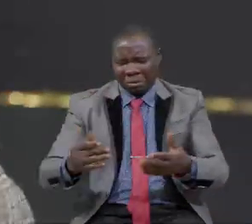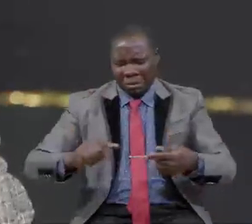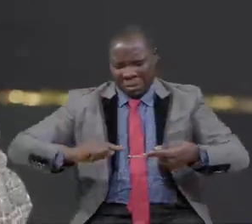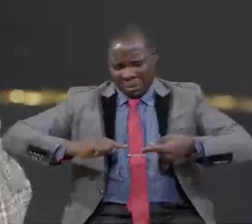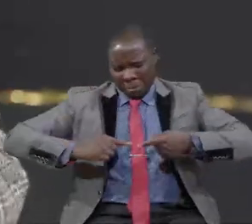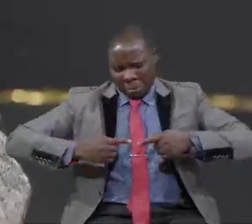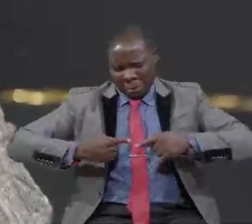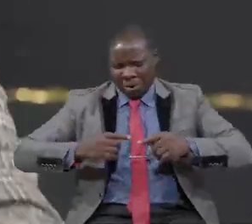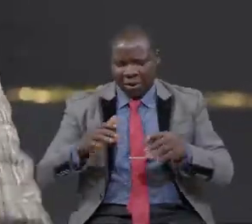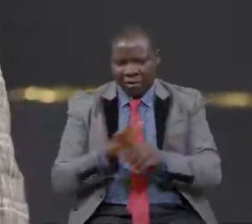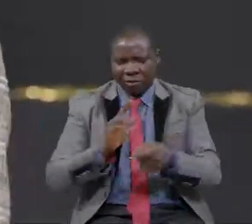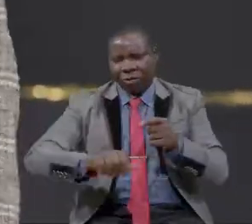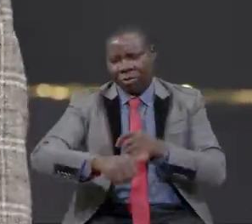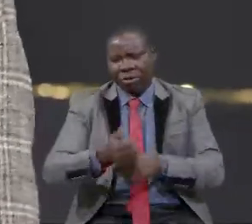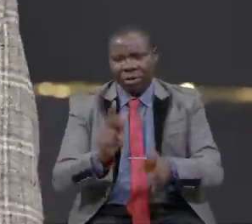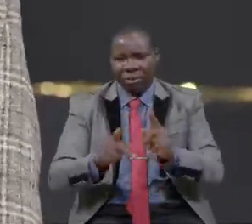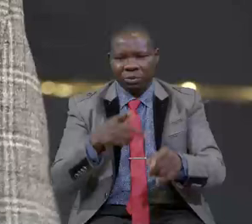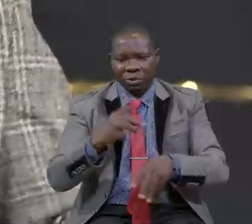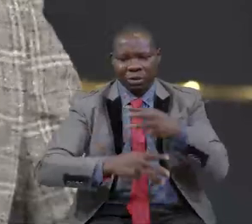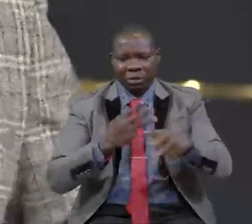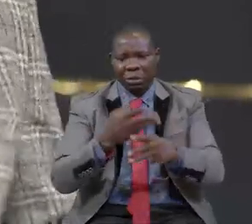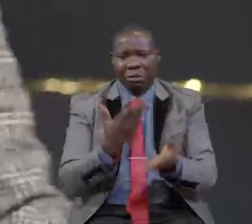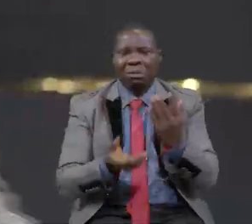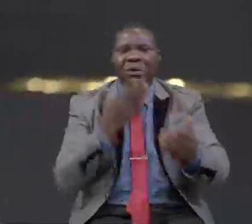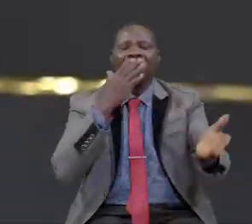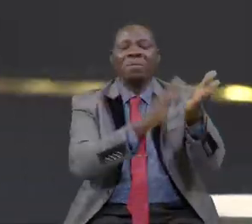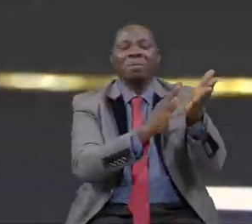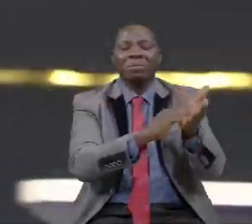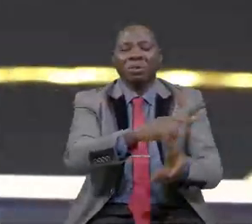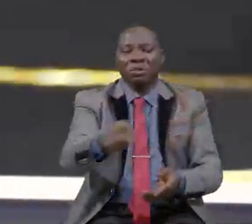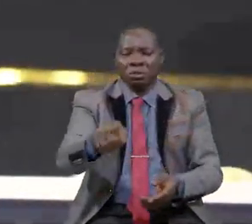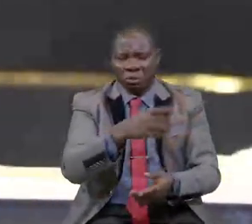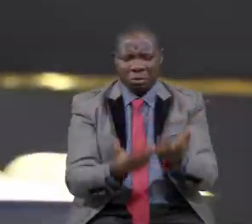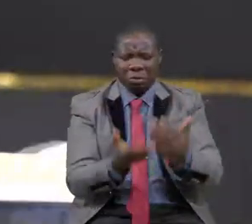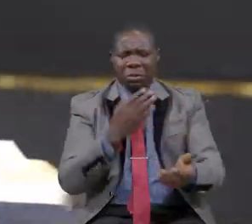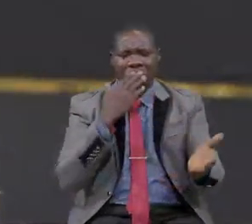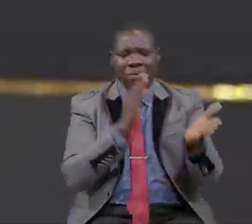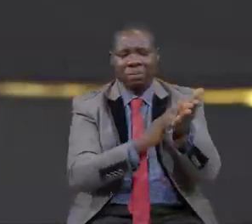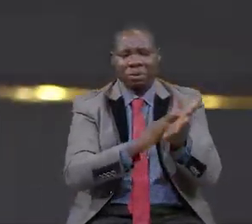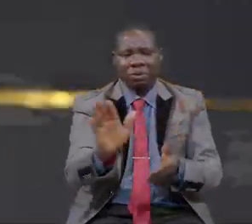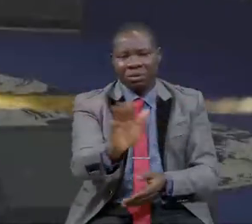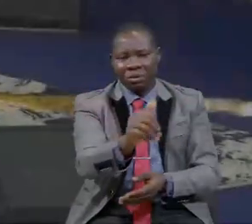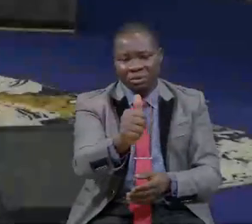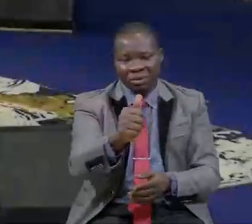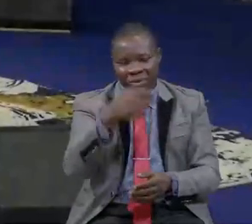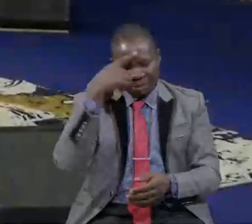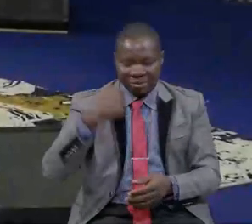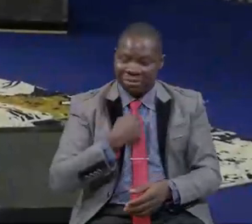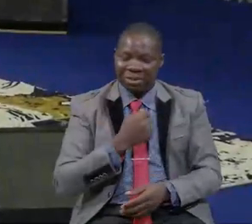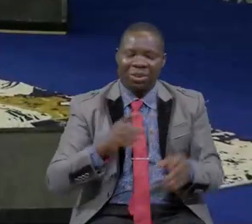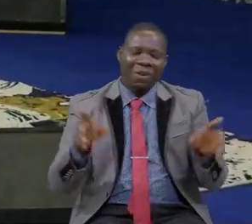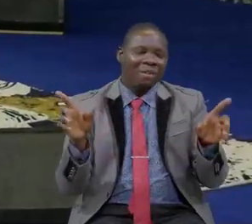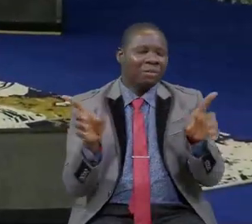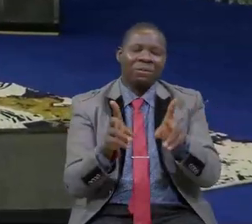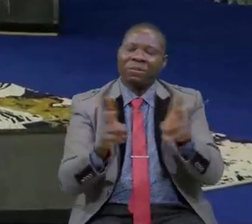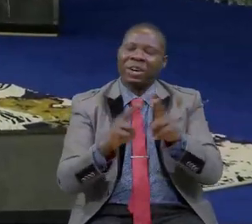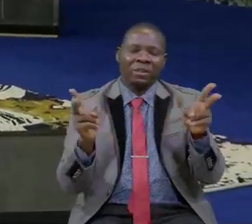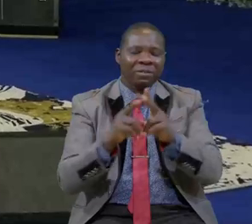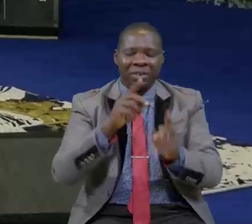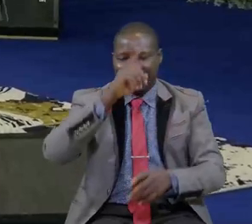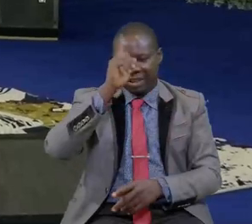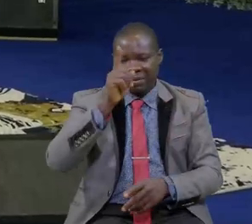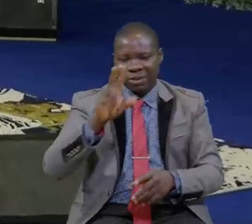may praise you, although you may praise yourself, because you know, I'm so clever, I can do that and nobody